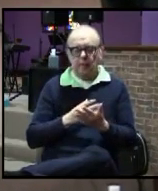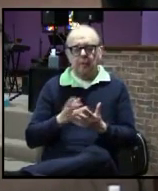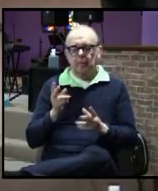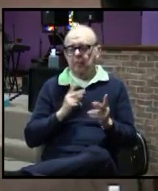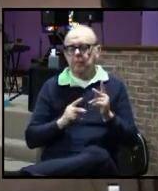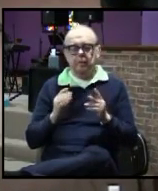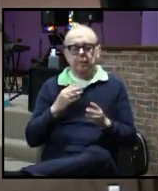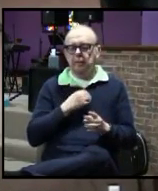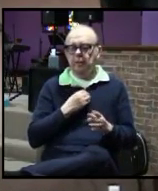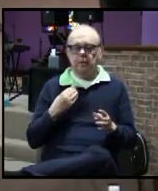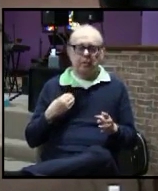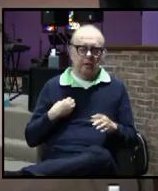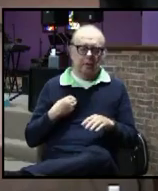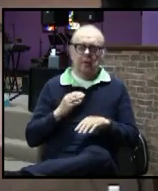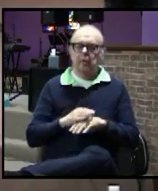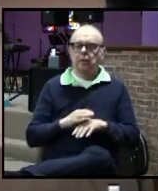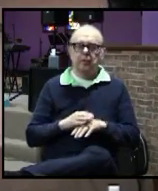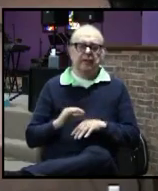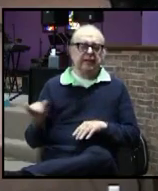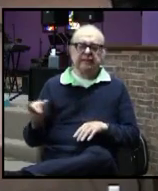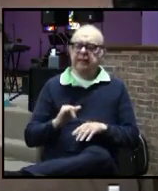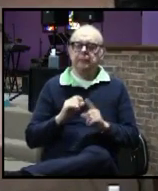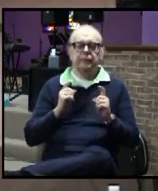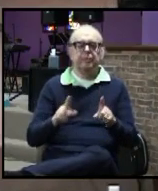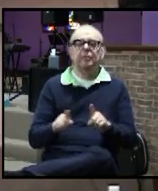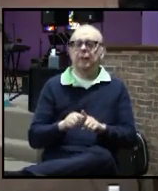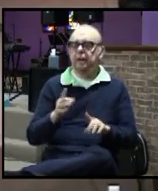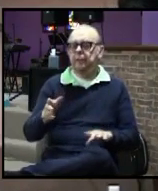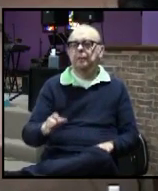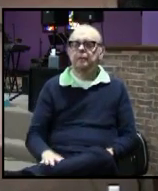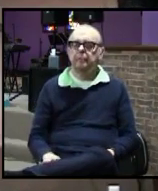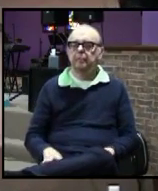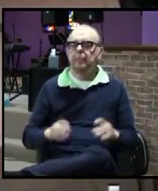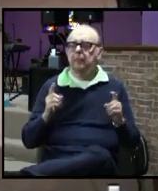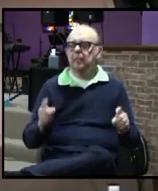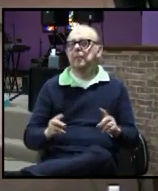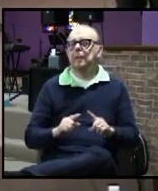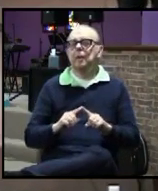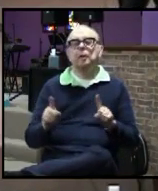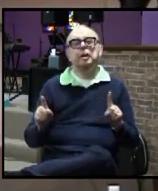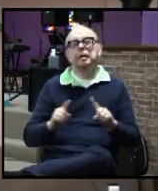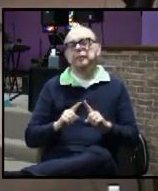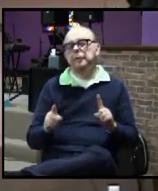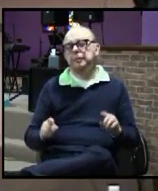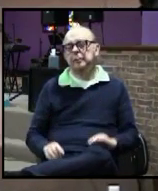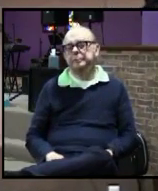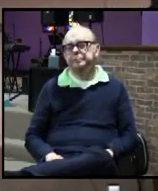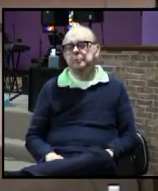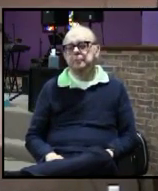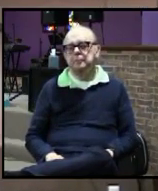all these people who are church members, guess what? They're sinners just like you who are saved by grace. That's the only difference.